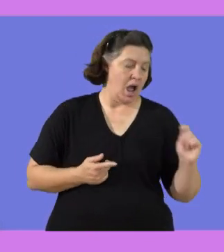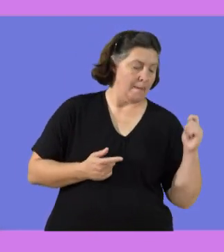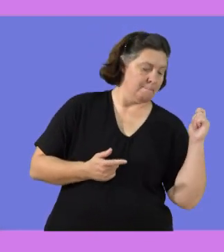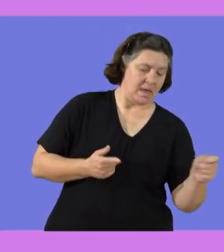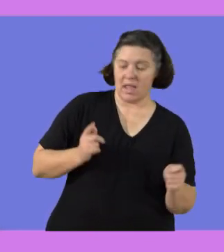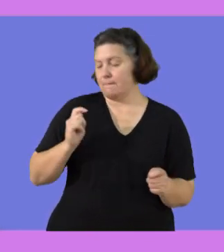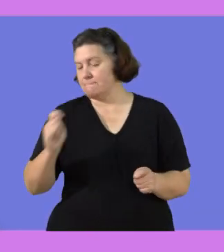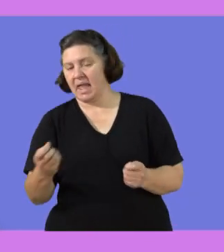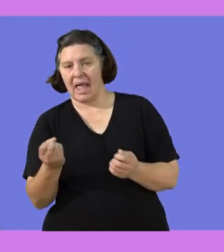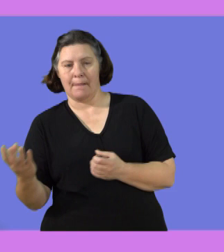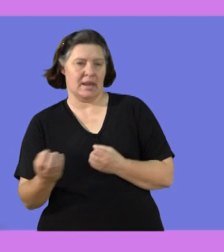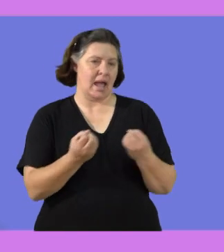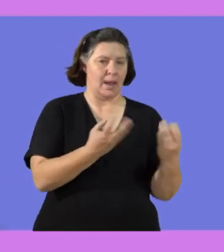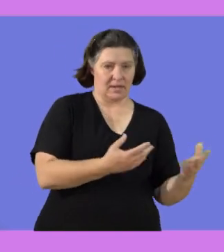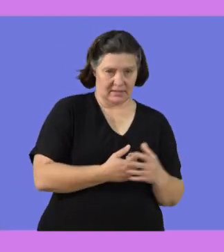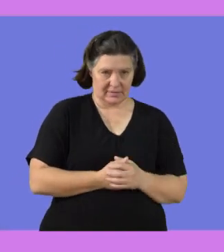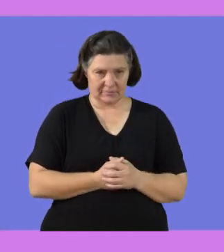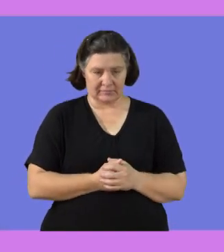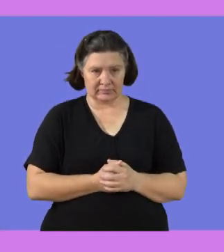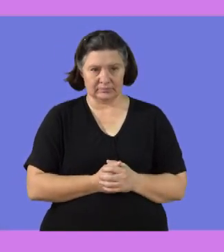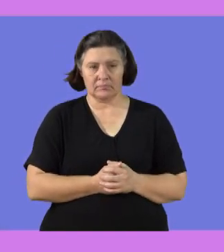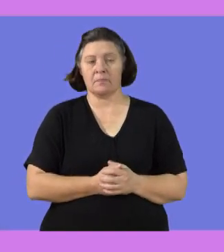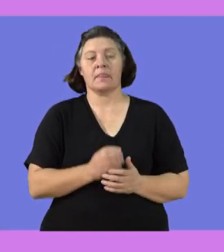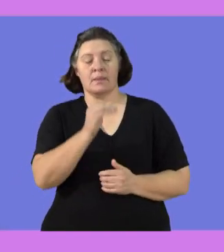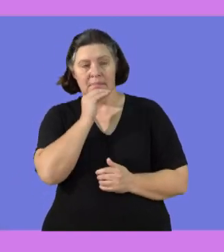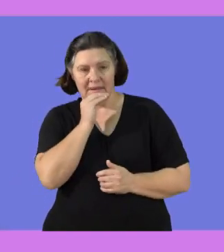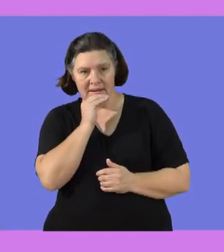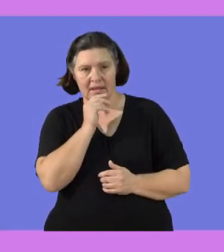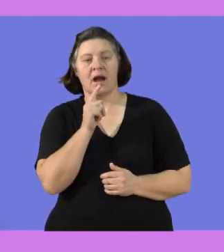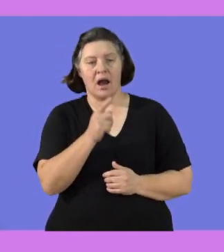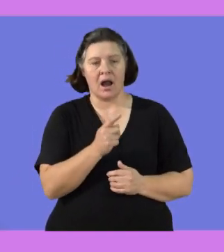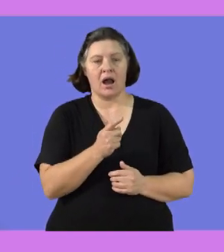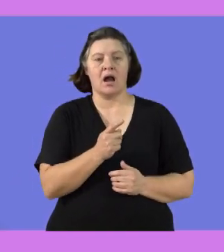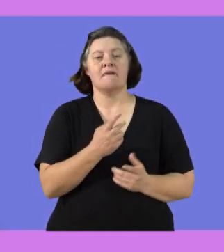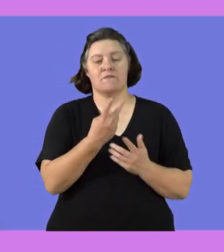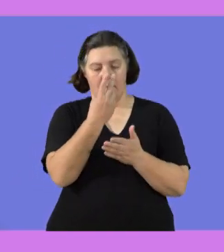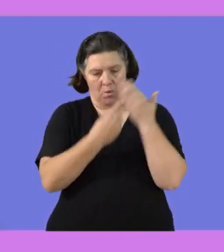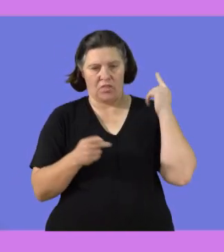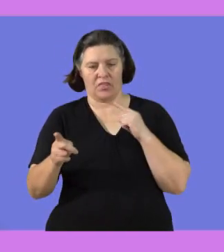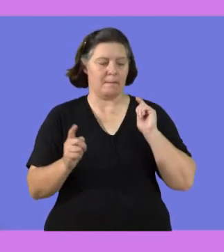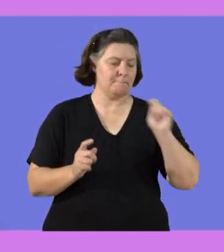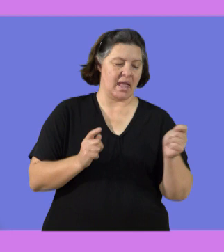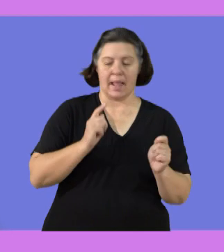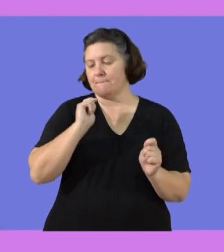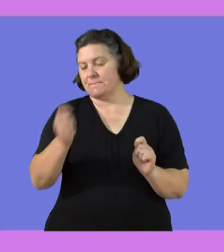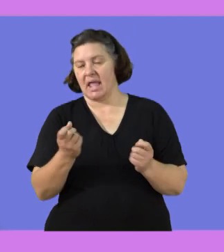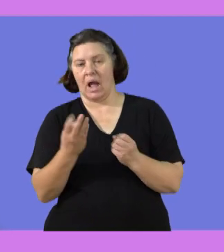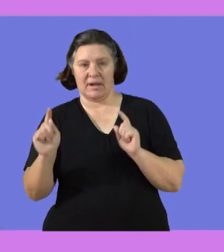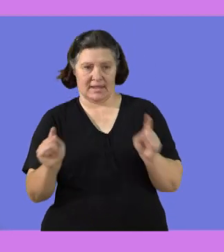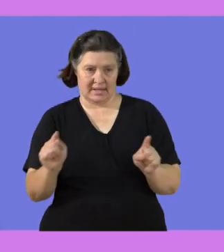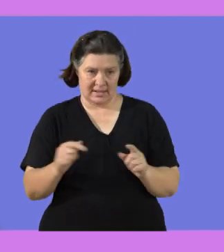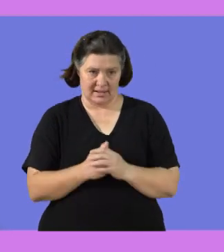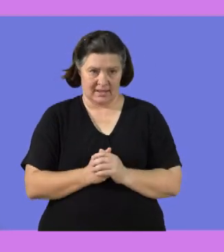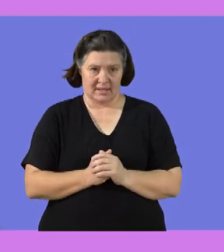one should contribute. So it means you should calculate the amount for both. So let us start with the